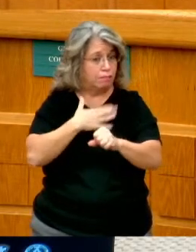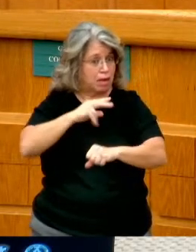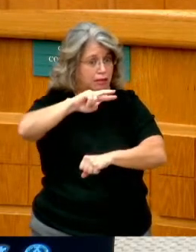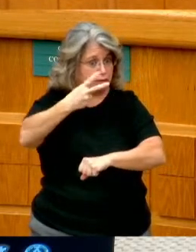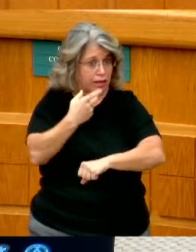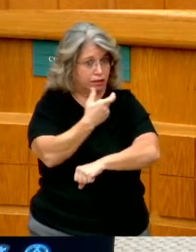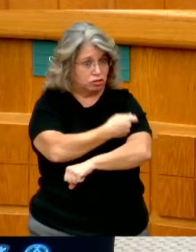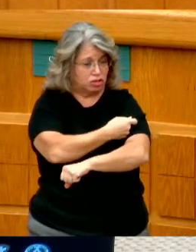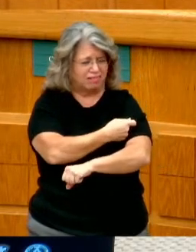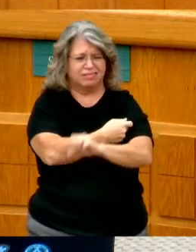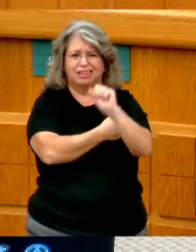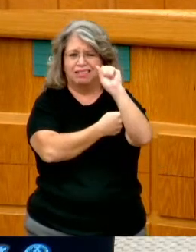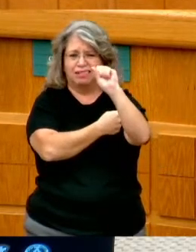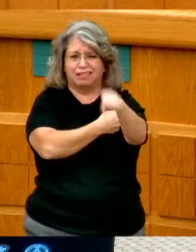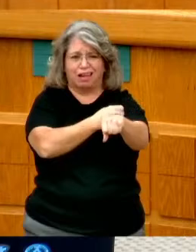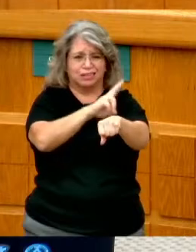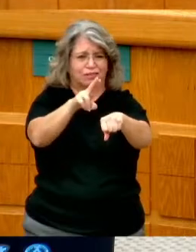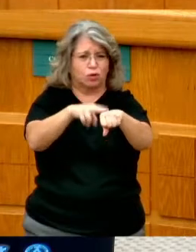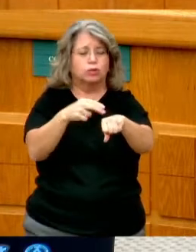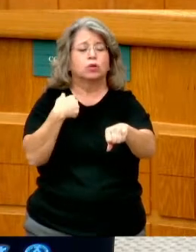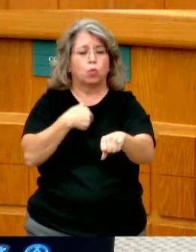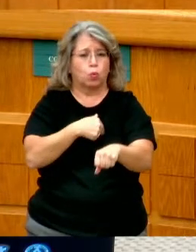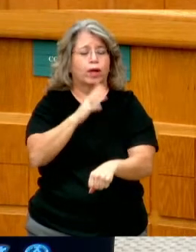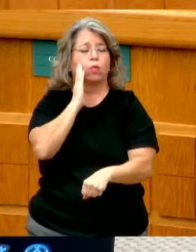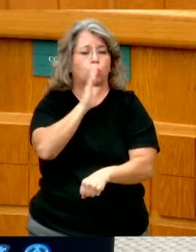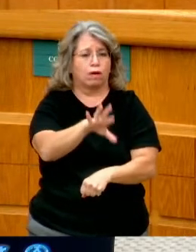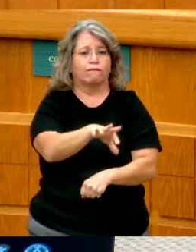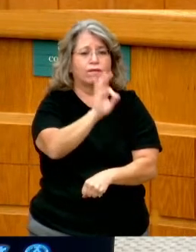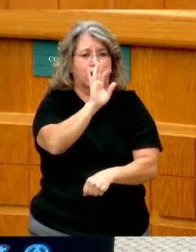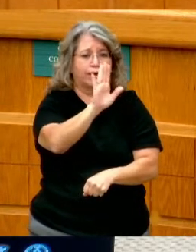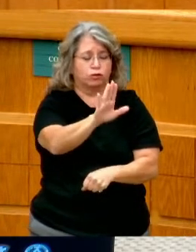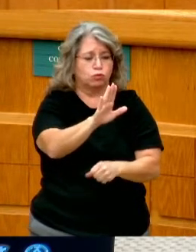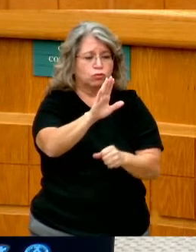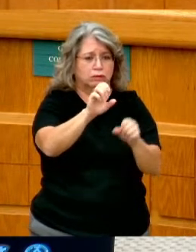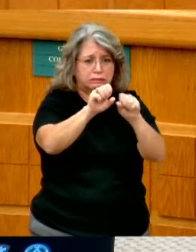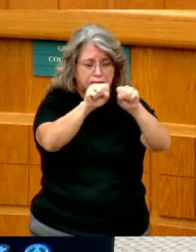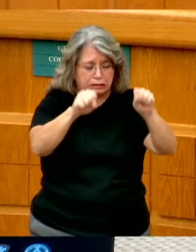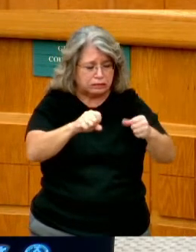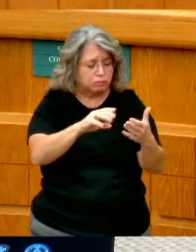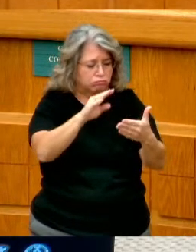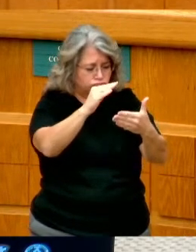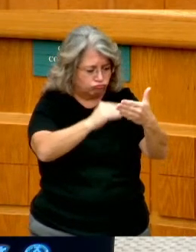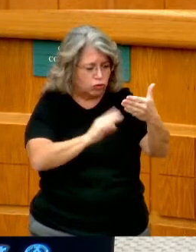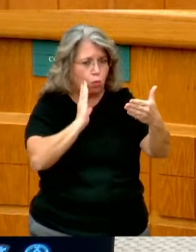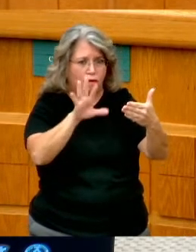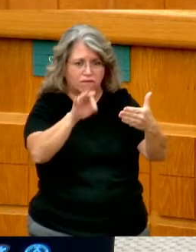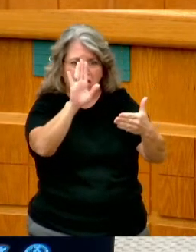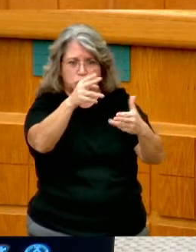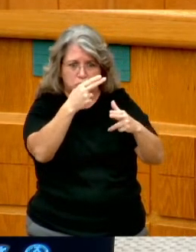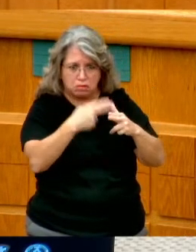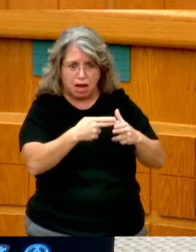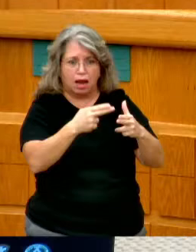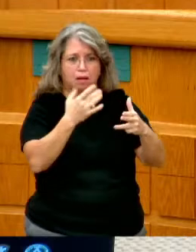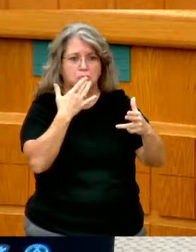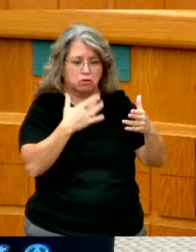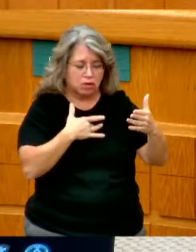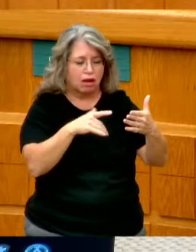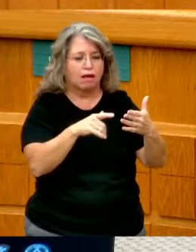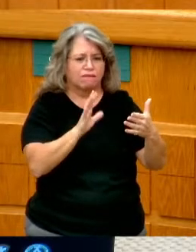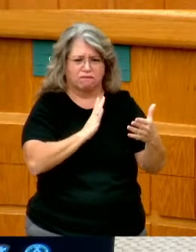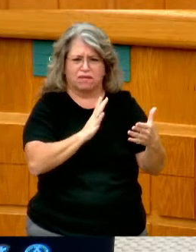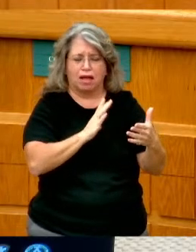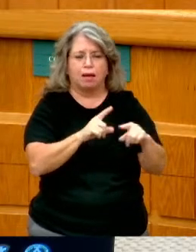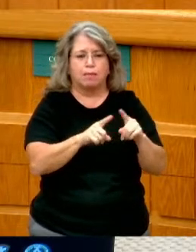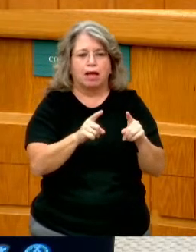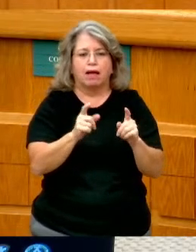course. We will find you in our system with your name and date of birth, so you will be fine. It's just much faster if you do